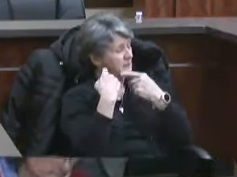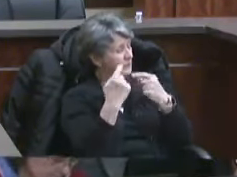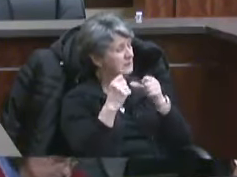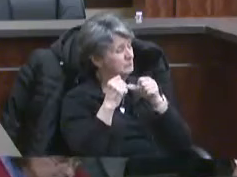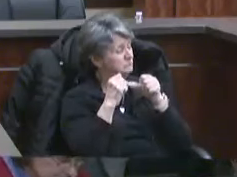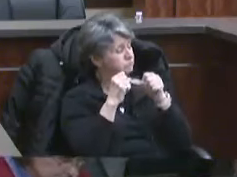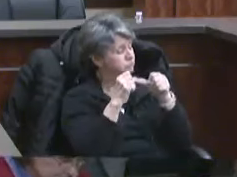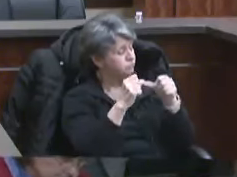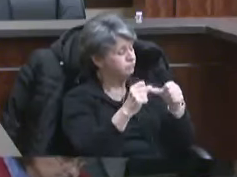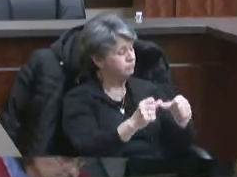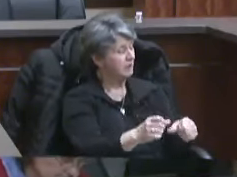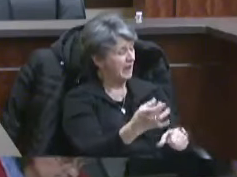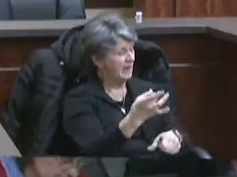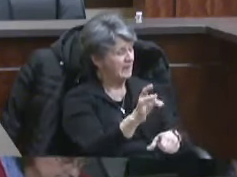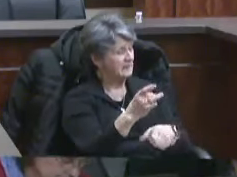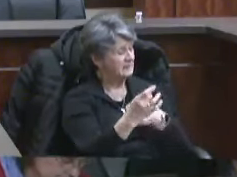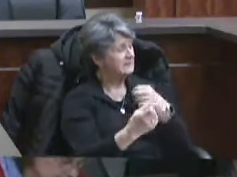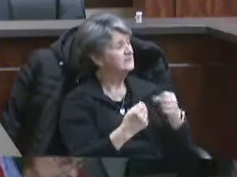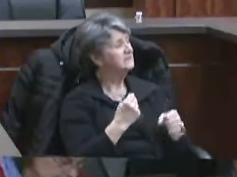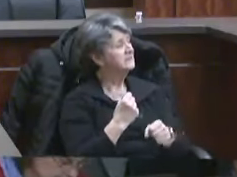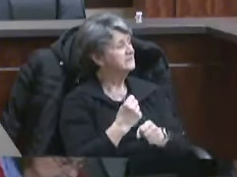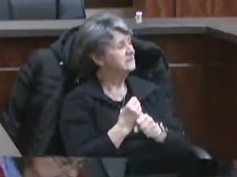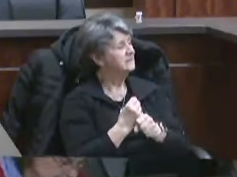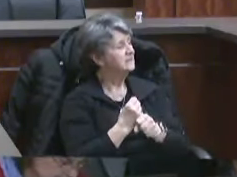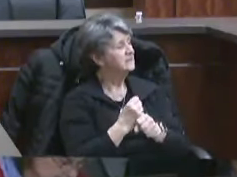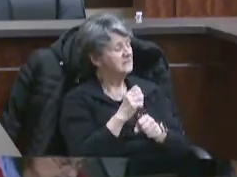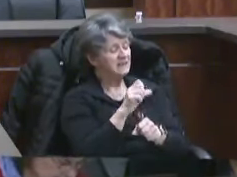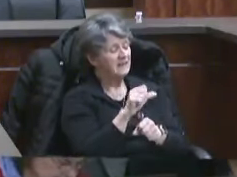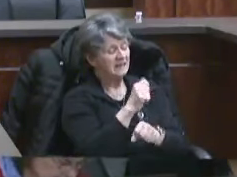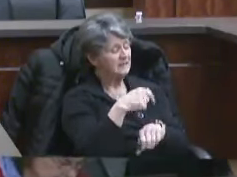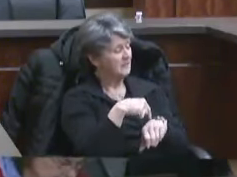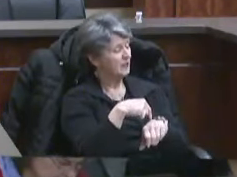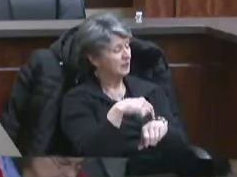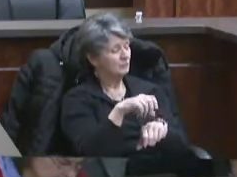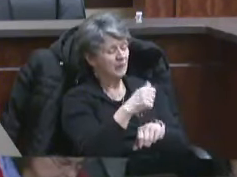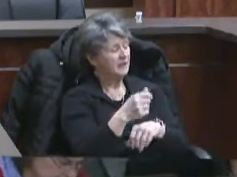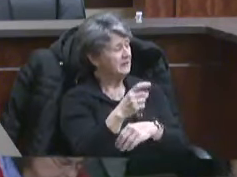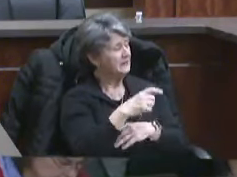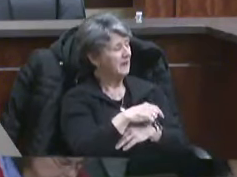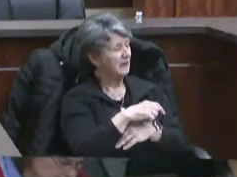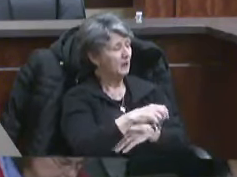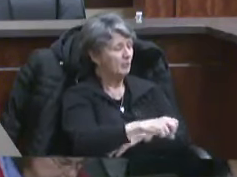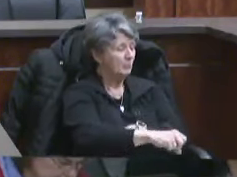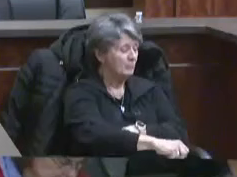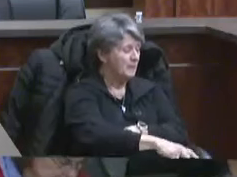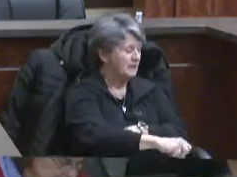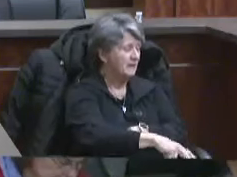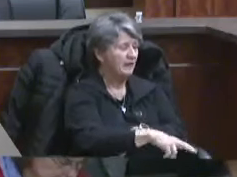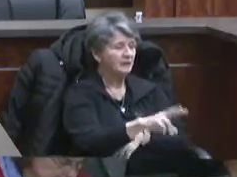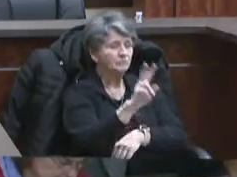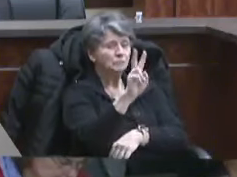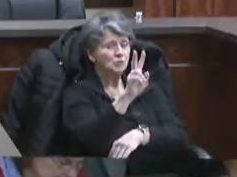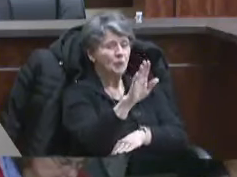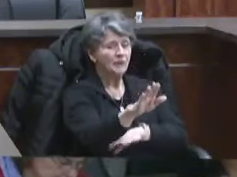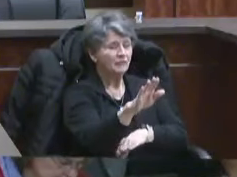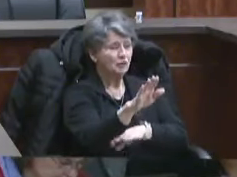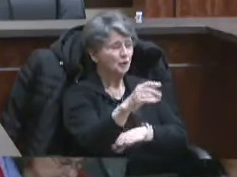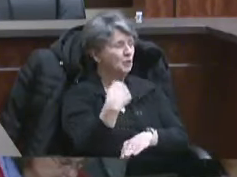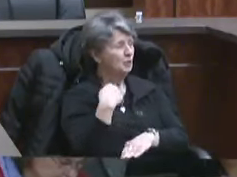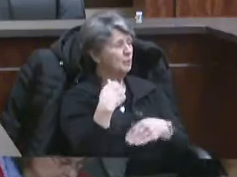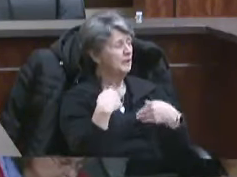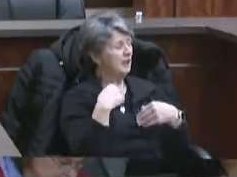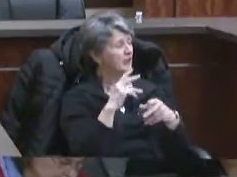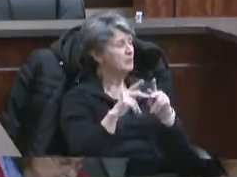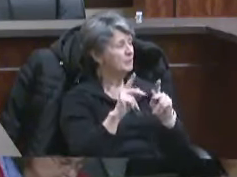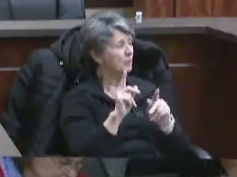Any hour of any day, midnight, 2 o'clock in the afternoon. We have people going up and